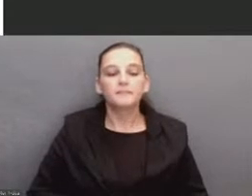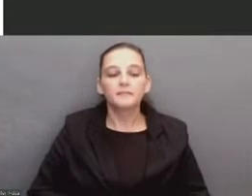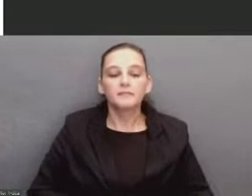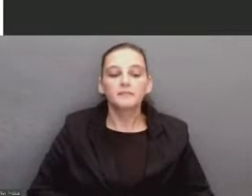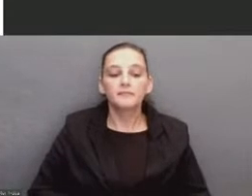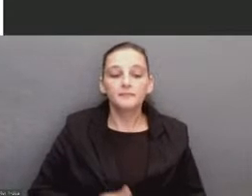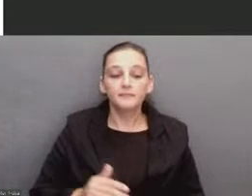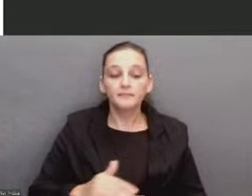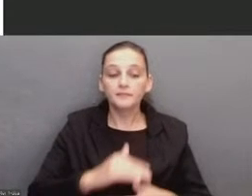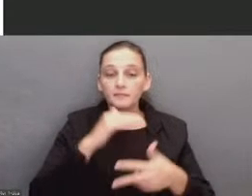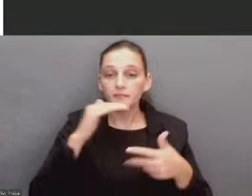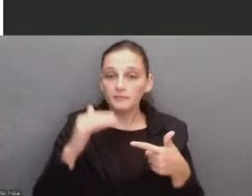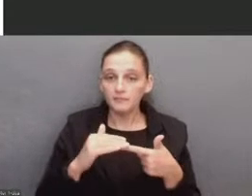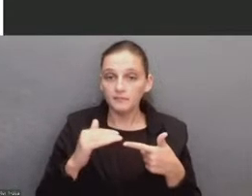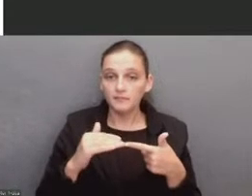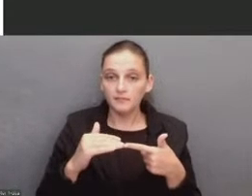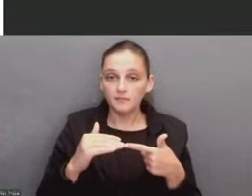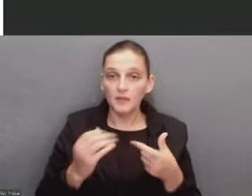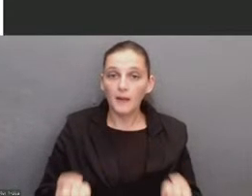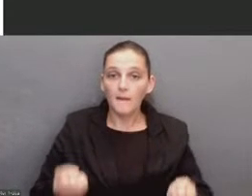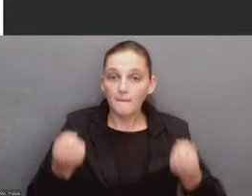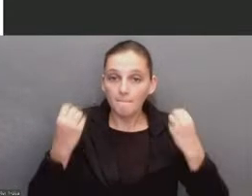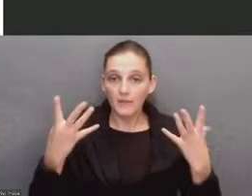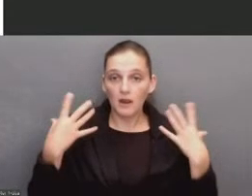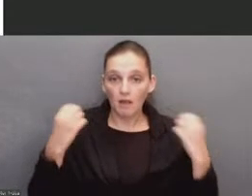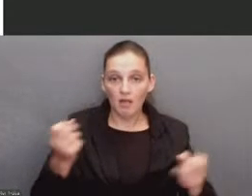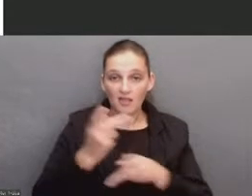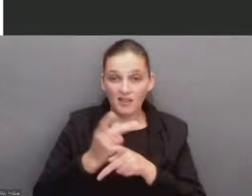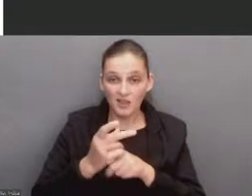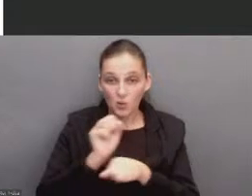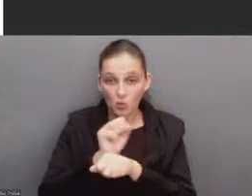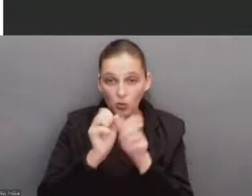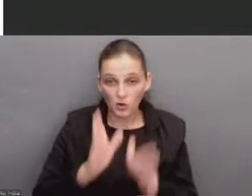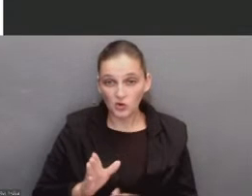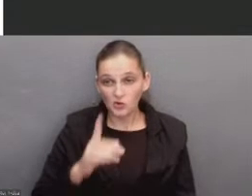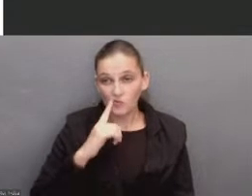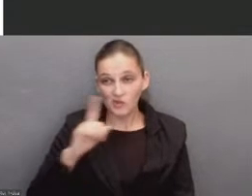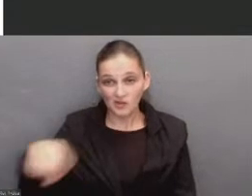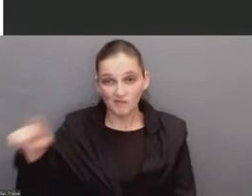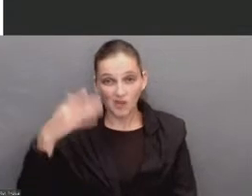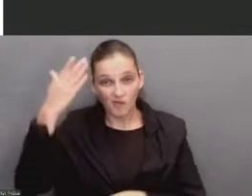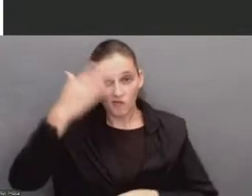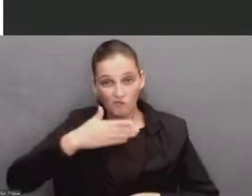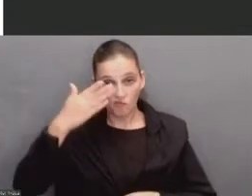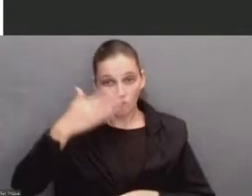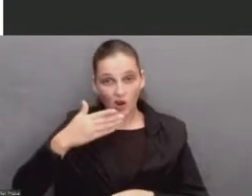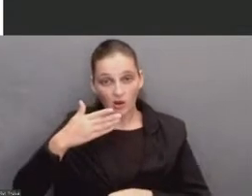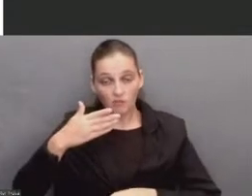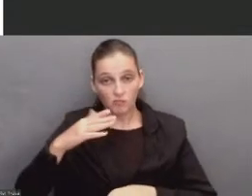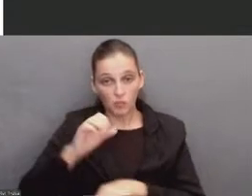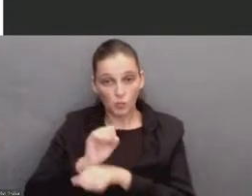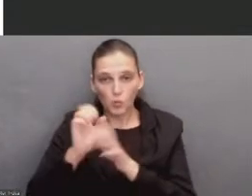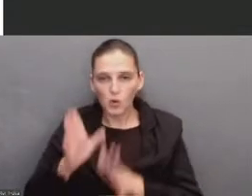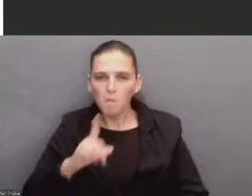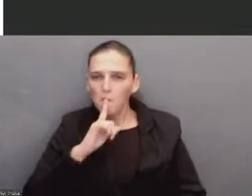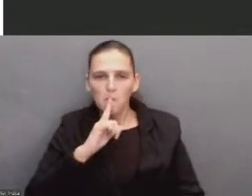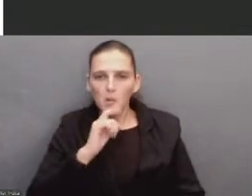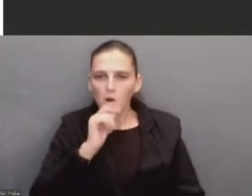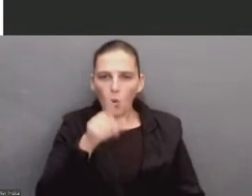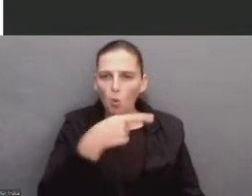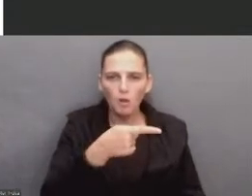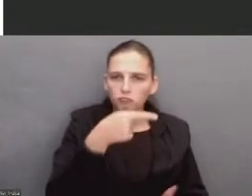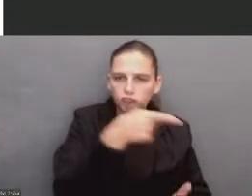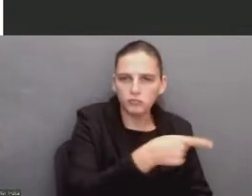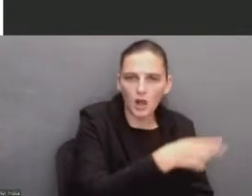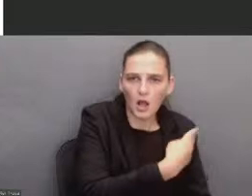is about the fact that many healthcare workers and just really frontline workers in general, not necessarily working in a hospital, but they did not